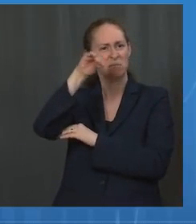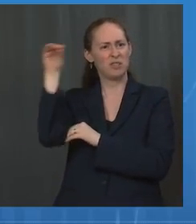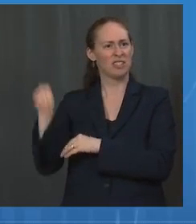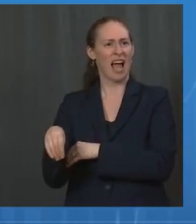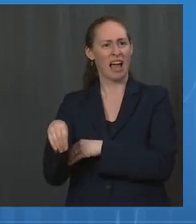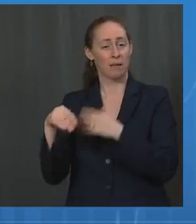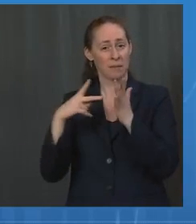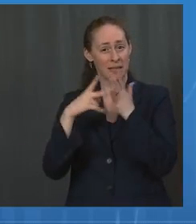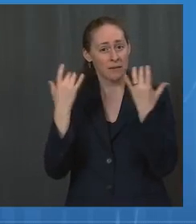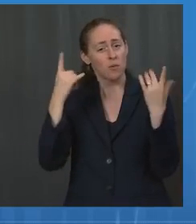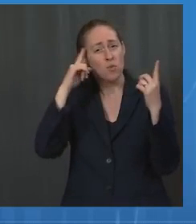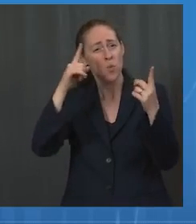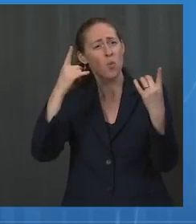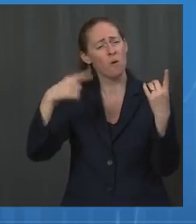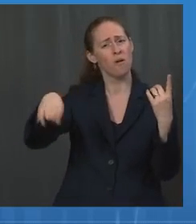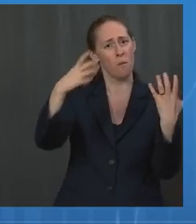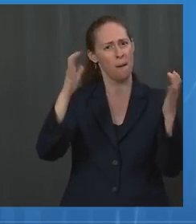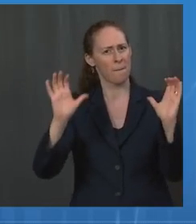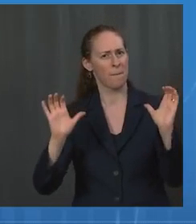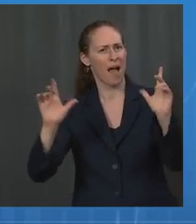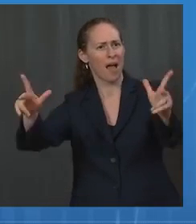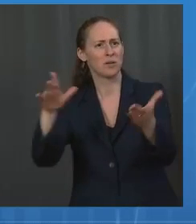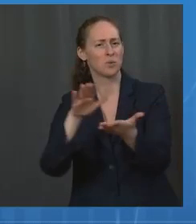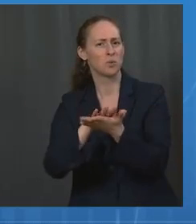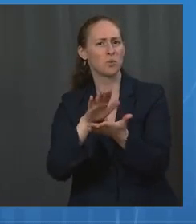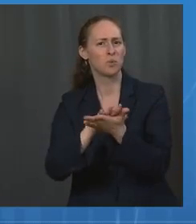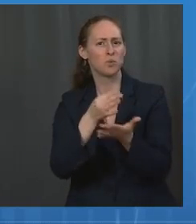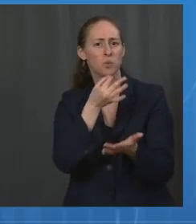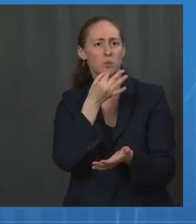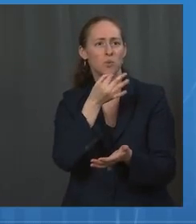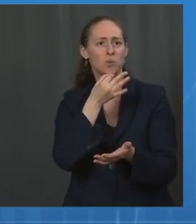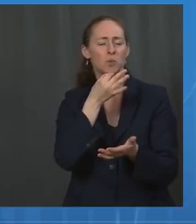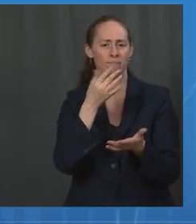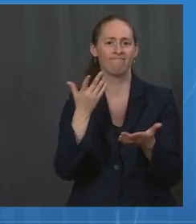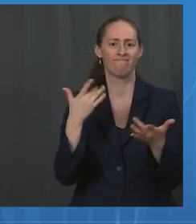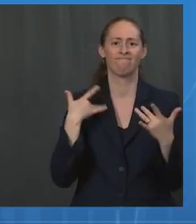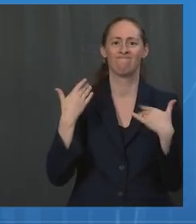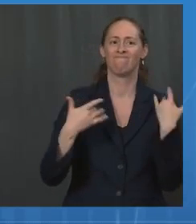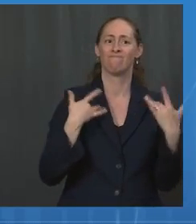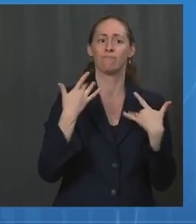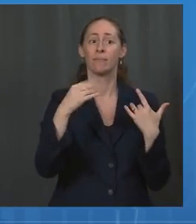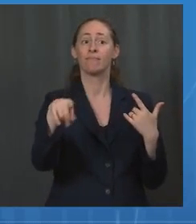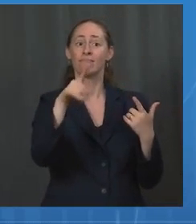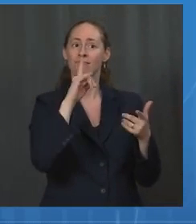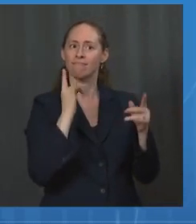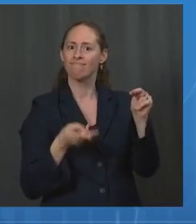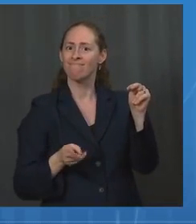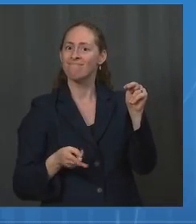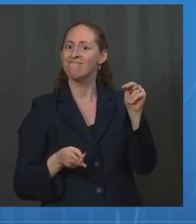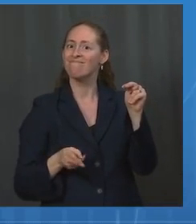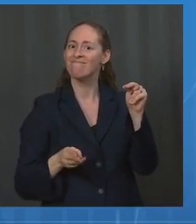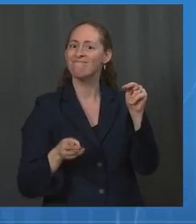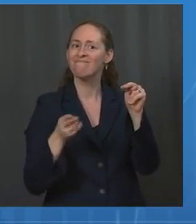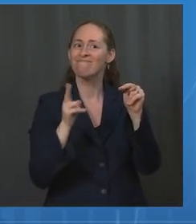school. And in fact, the vaccination rate among adolescents is growing faster than any other age group.